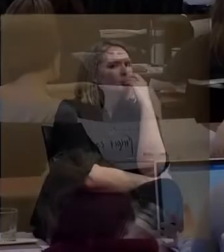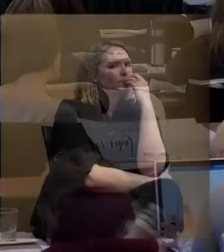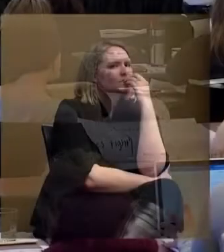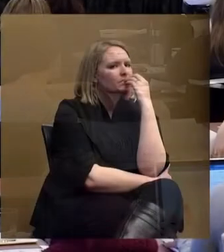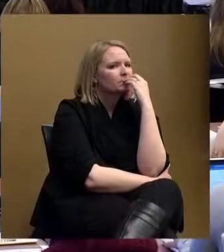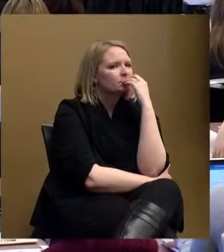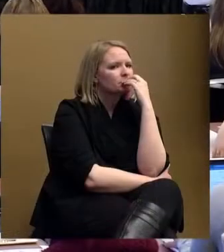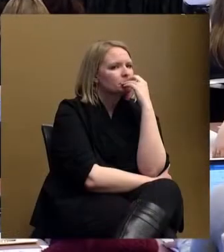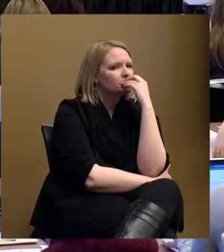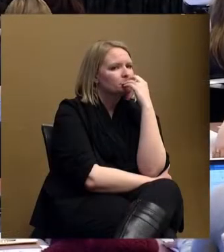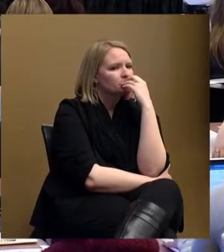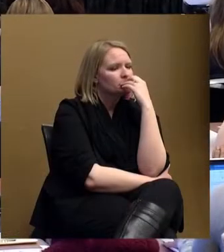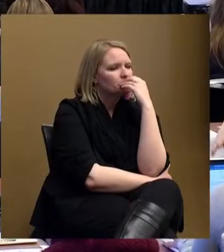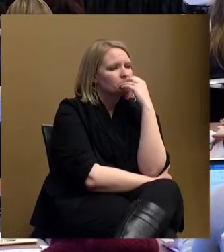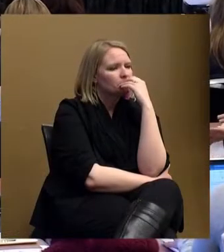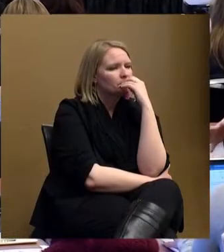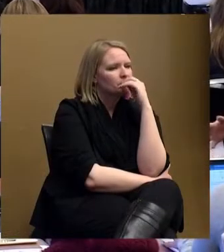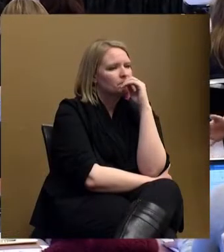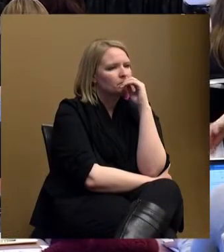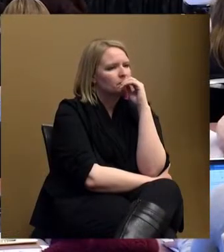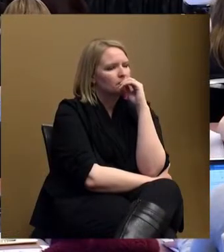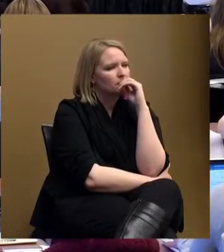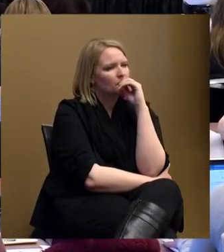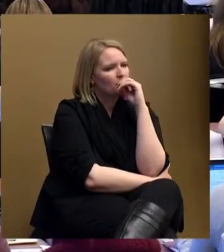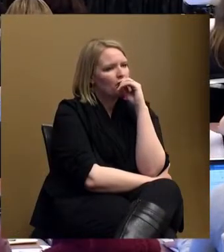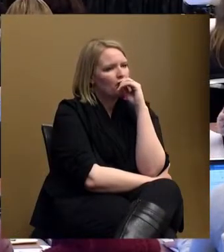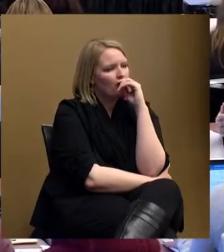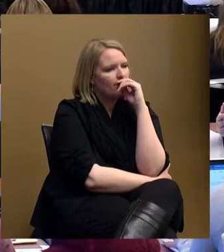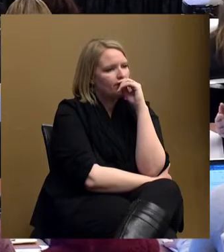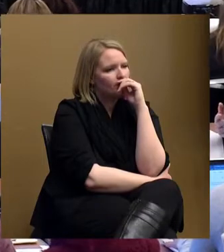Been doing it all along. Okay.